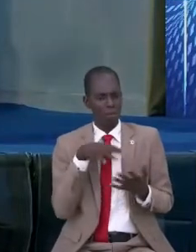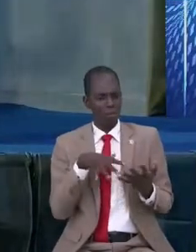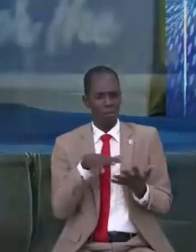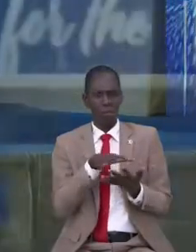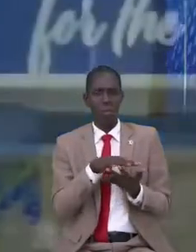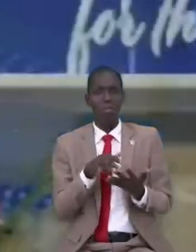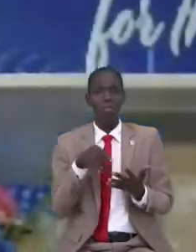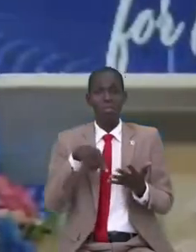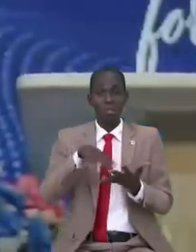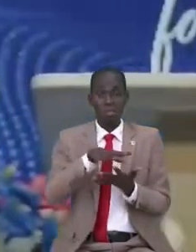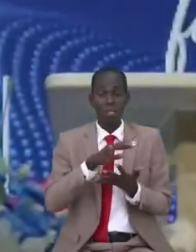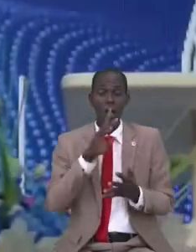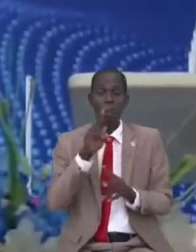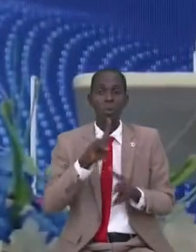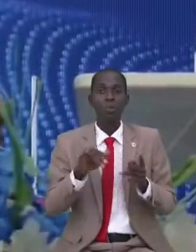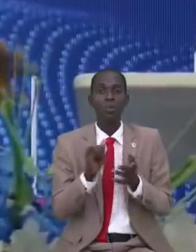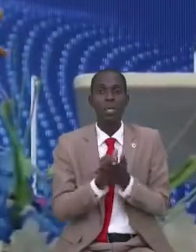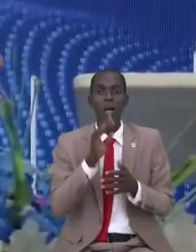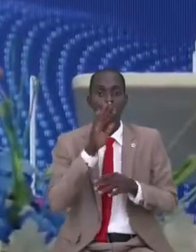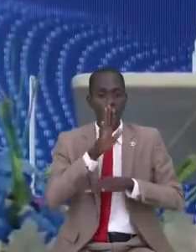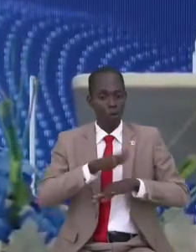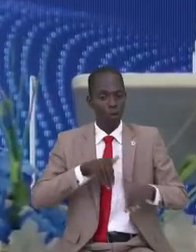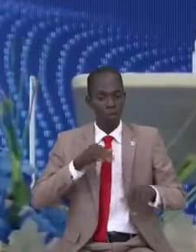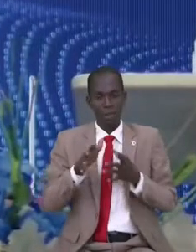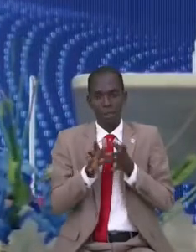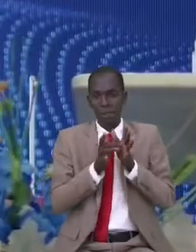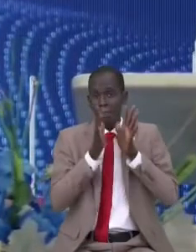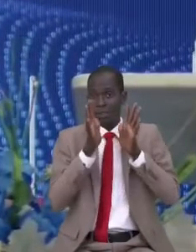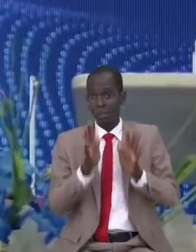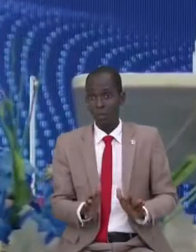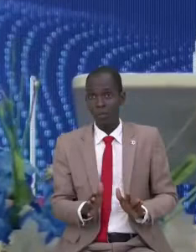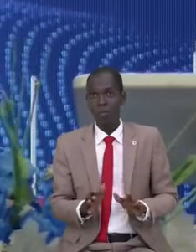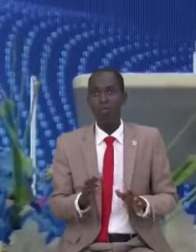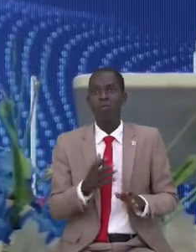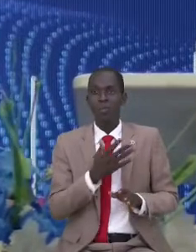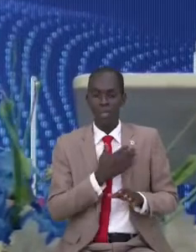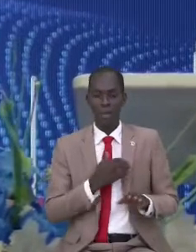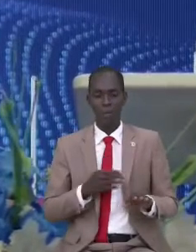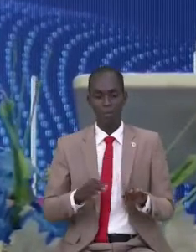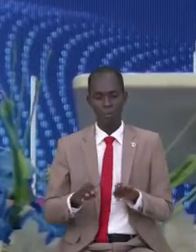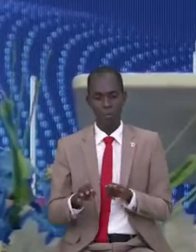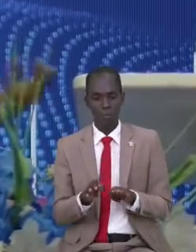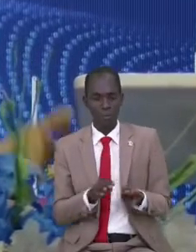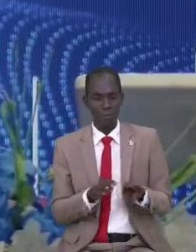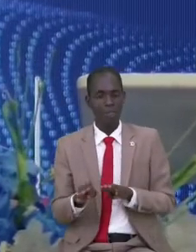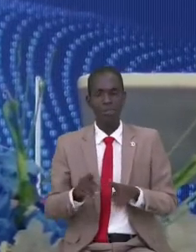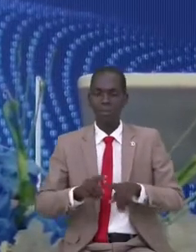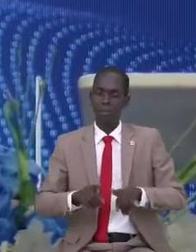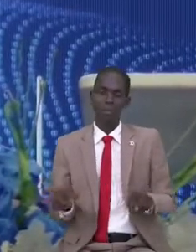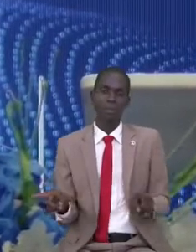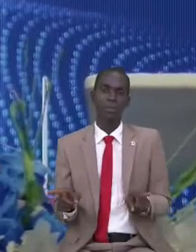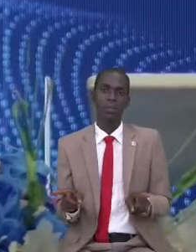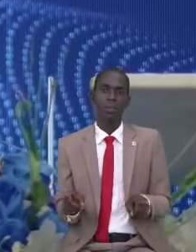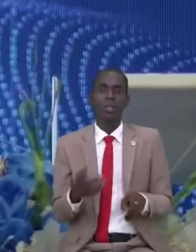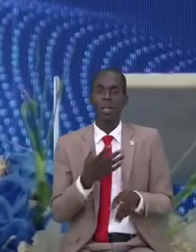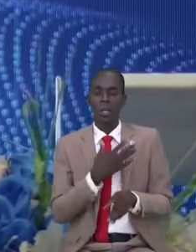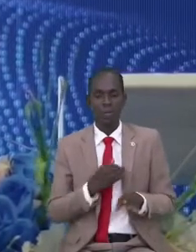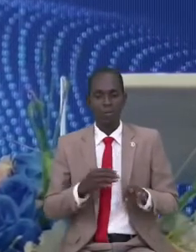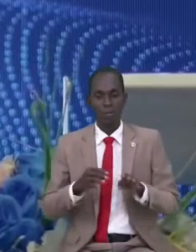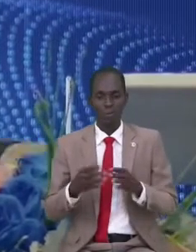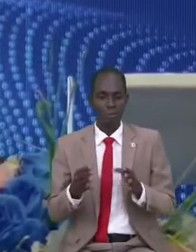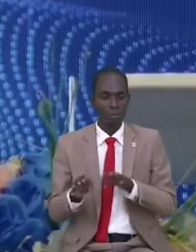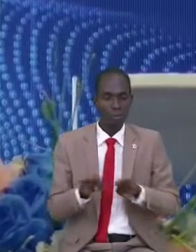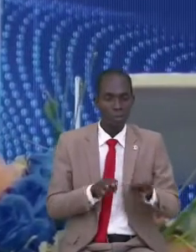are so-called brethren, and they live like the world, and they act like the world, and